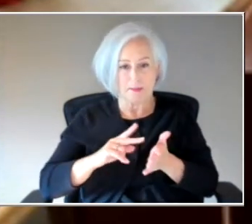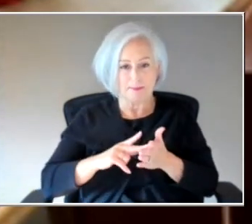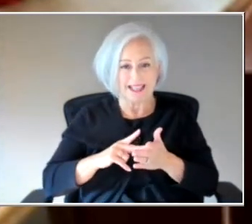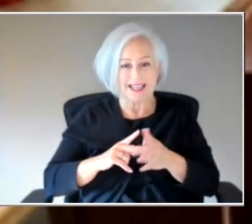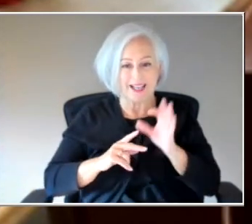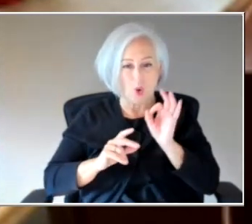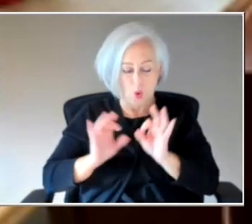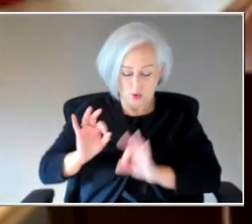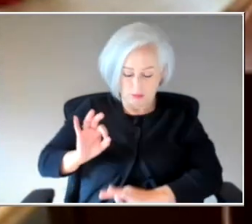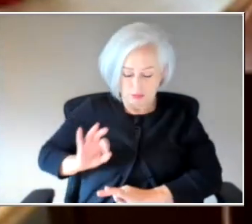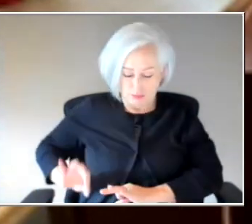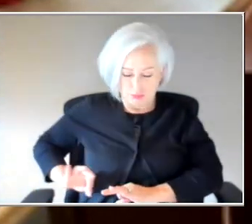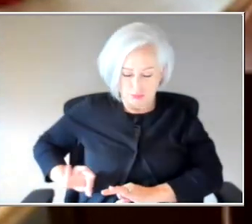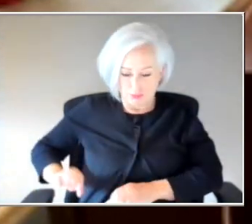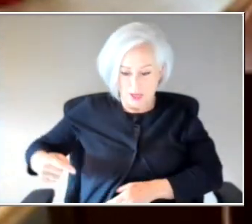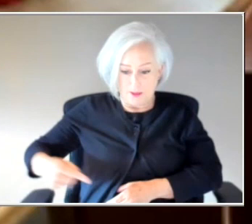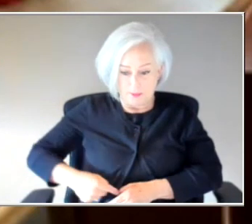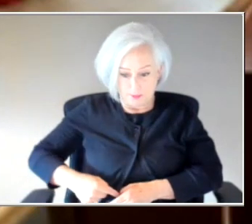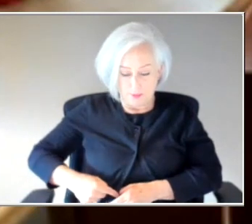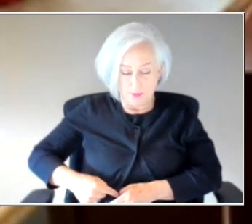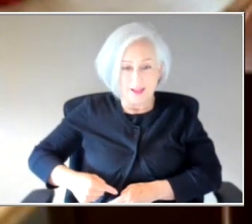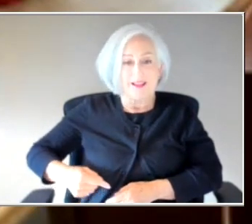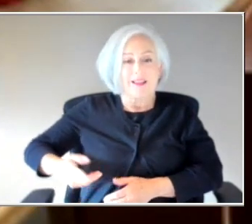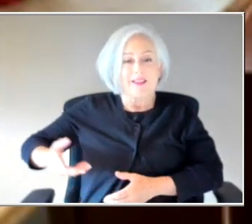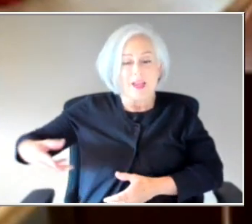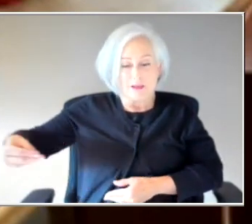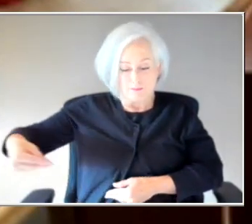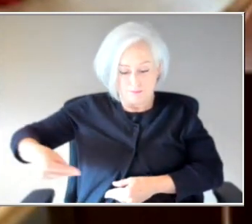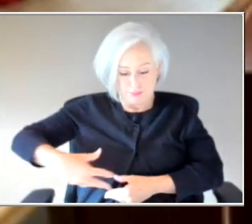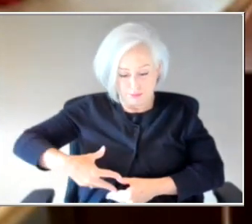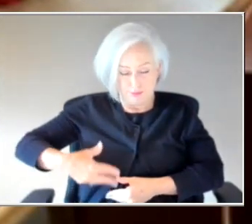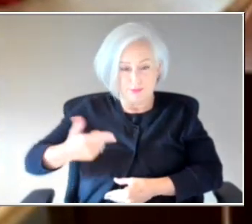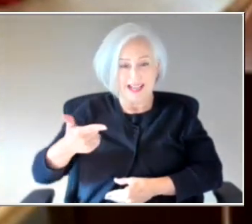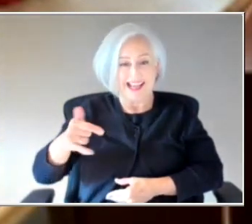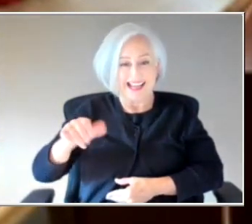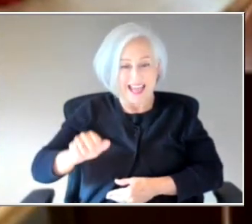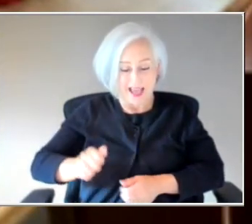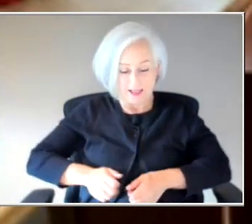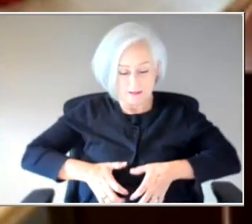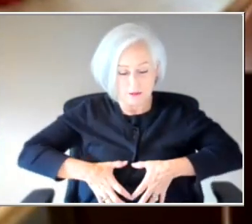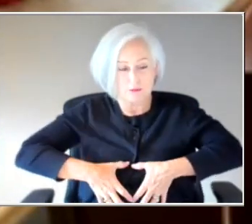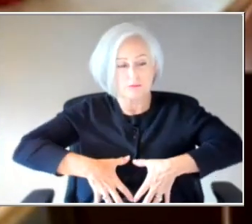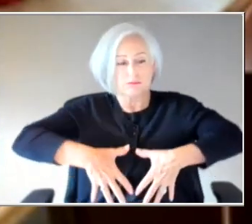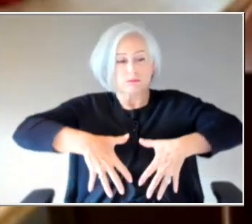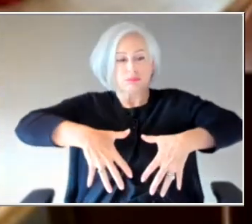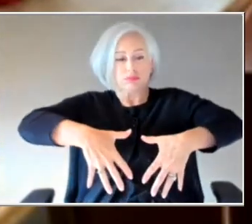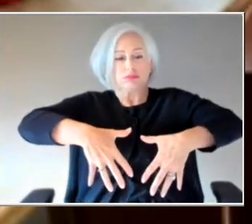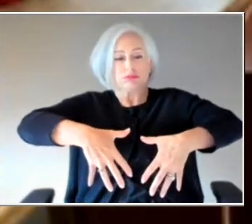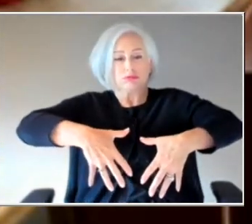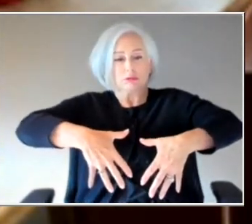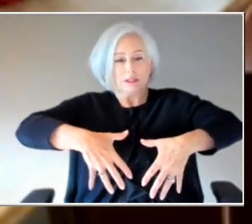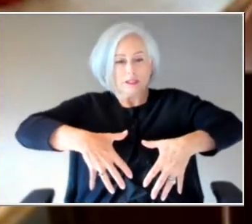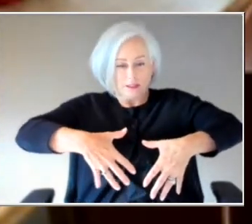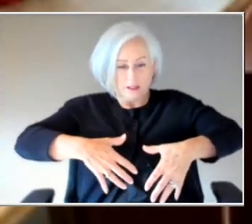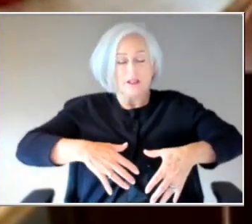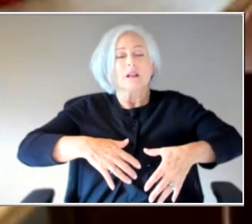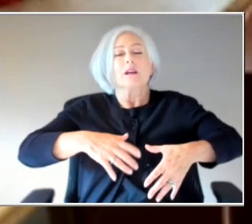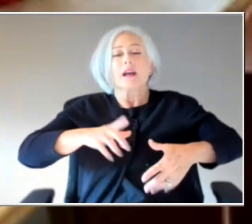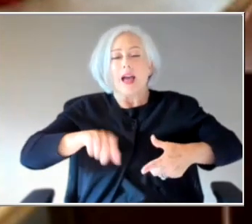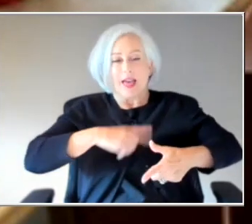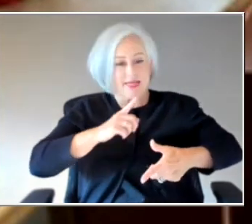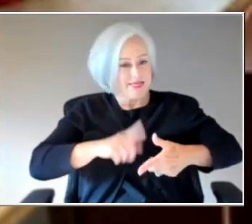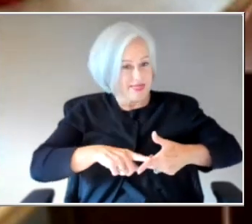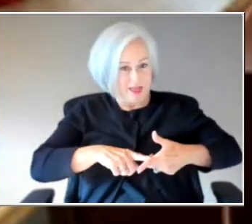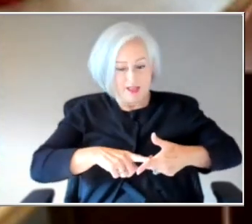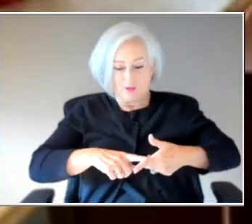gas, and it has to come out. And until it comes out, it's trapped. And every time I would sit up, it would travel up. And I would not be seen without a